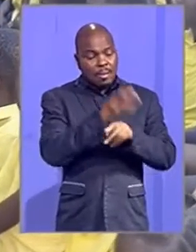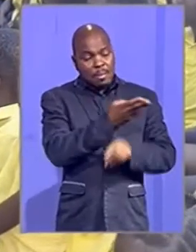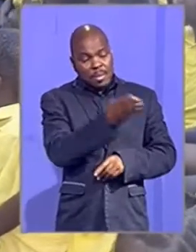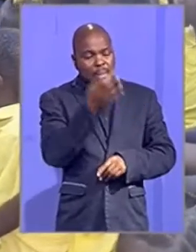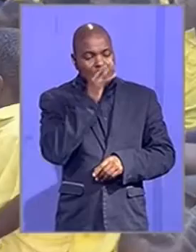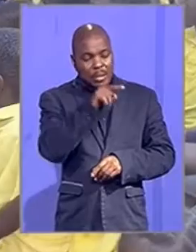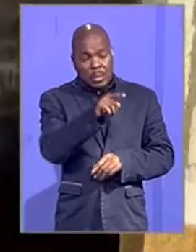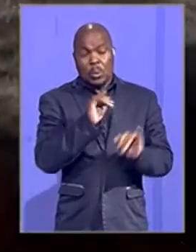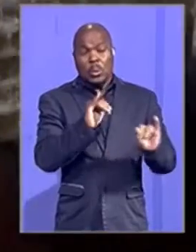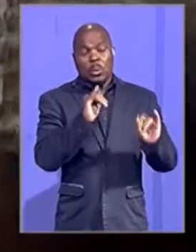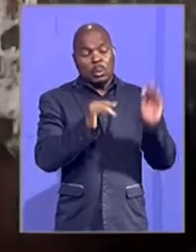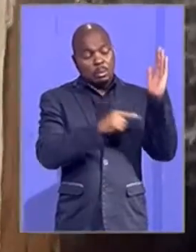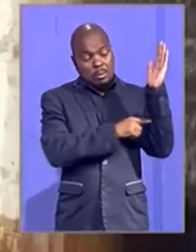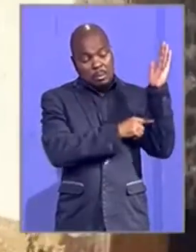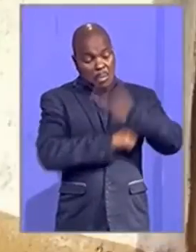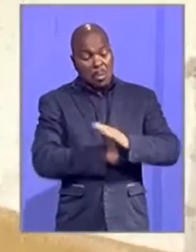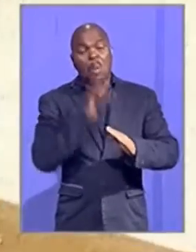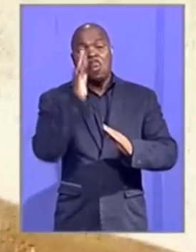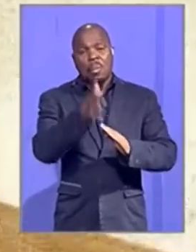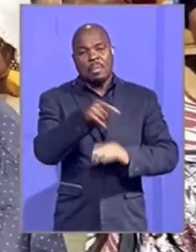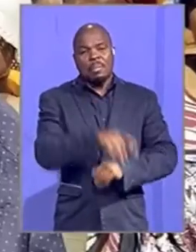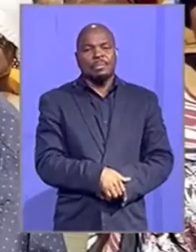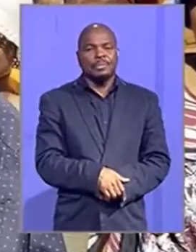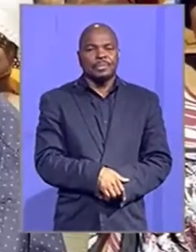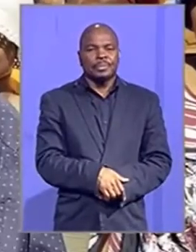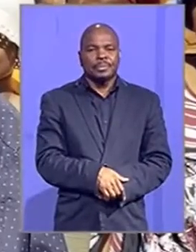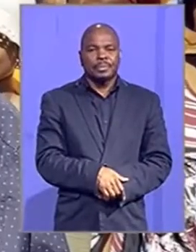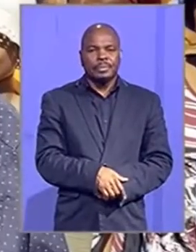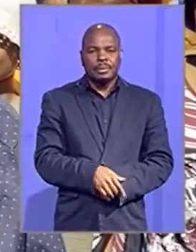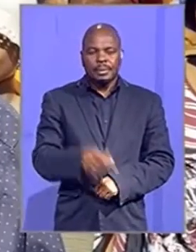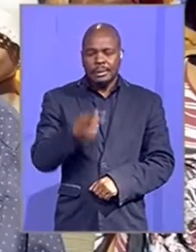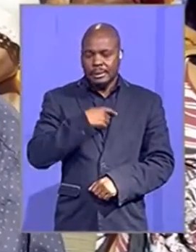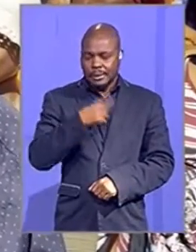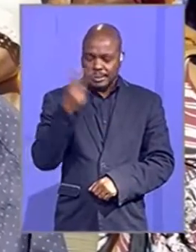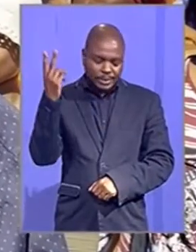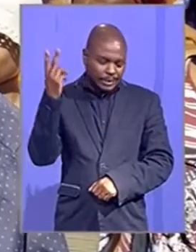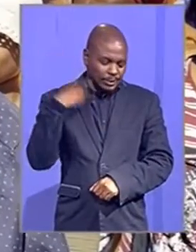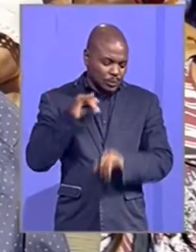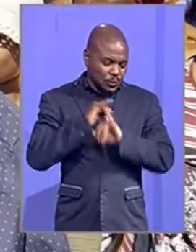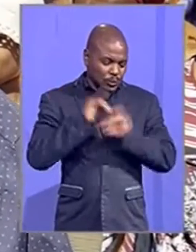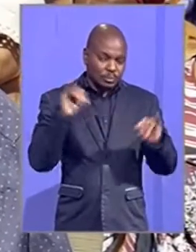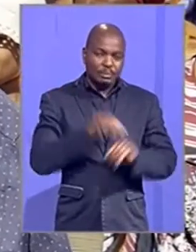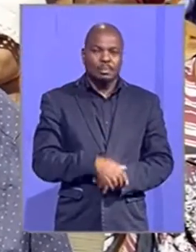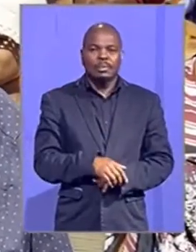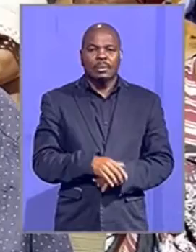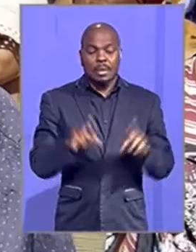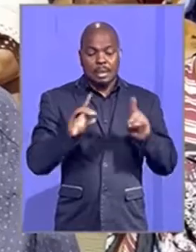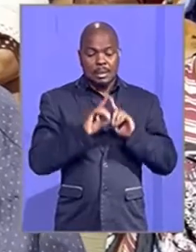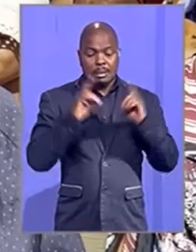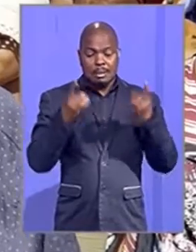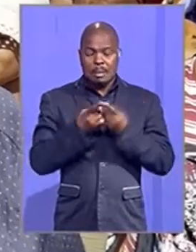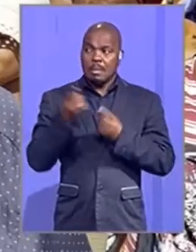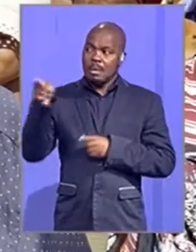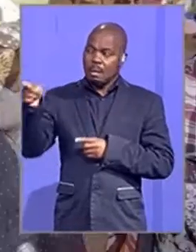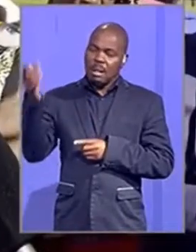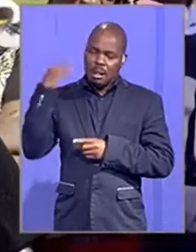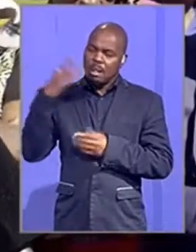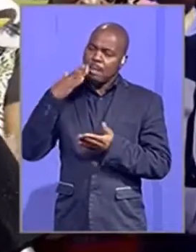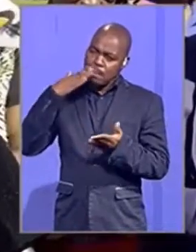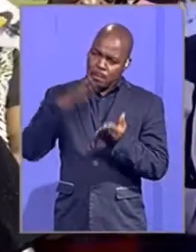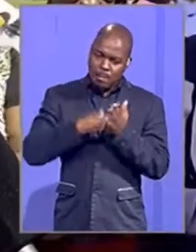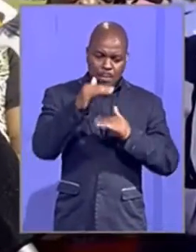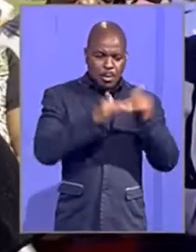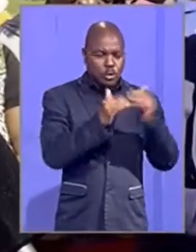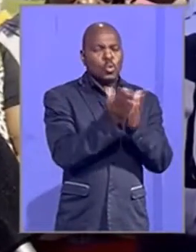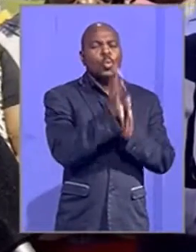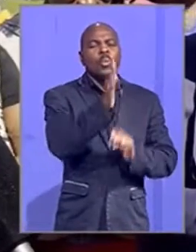kotsing ya go welwa ke maboto a mo sekolong se. Gore nyamile ngo fitla molomo jalo ka department ya ile a re tshepisa sekolo.